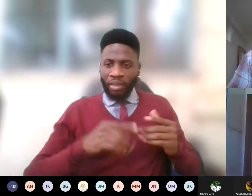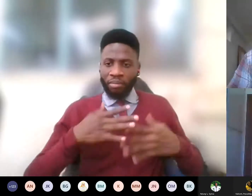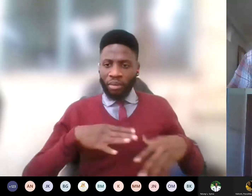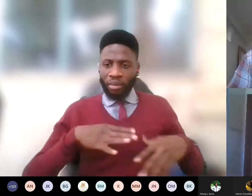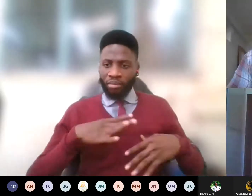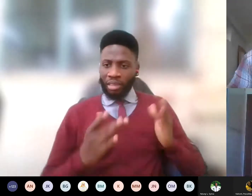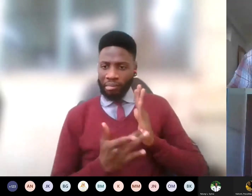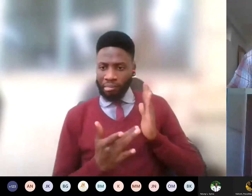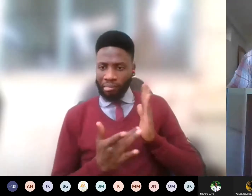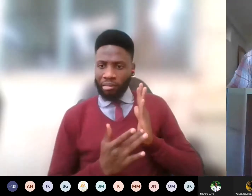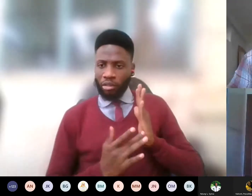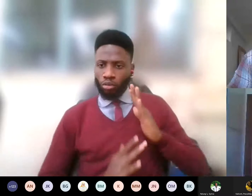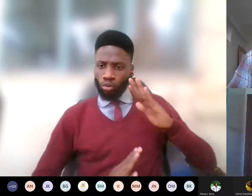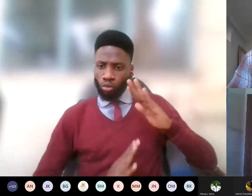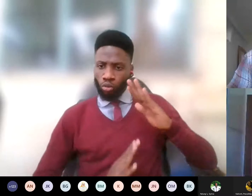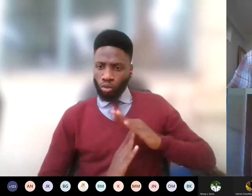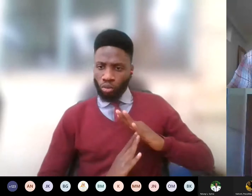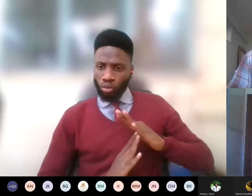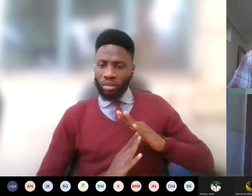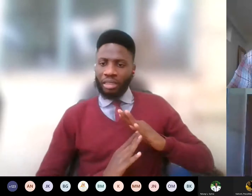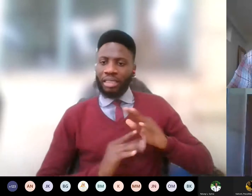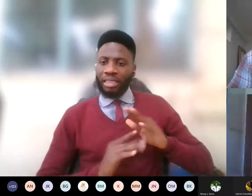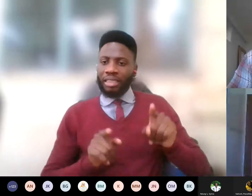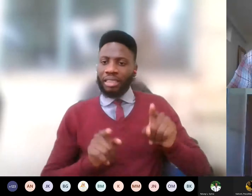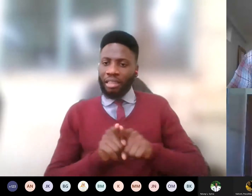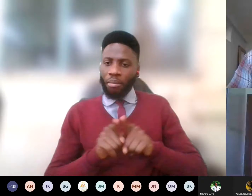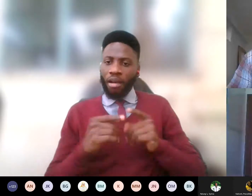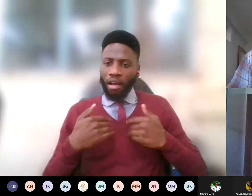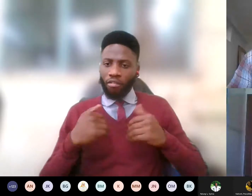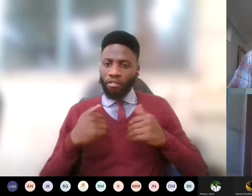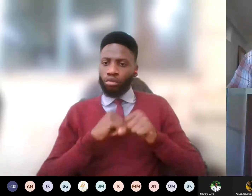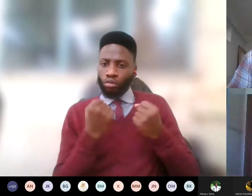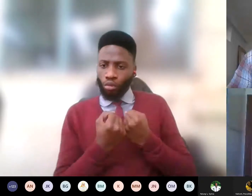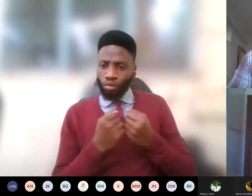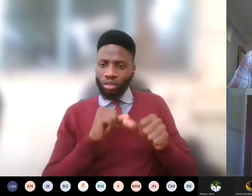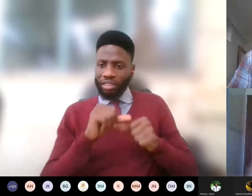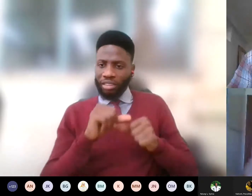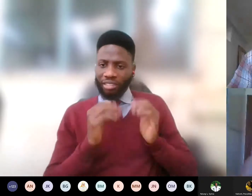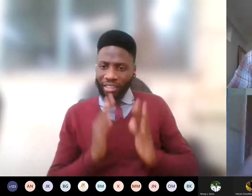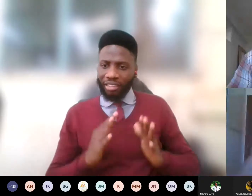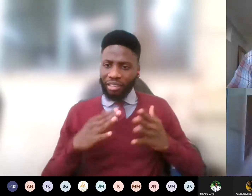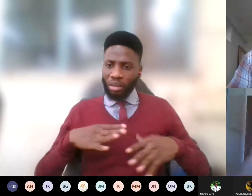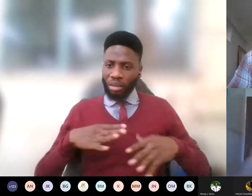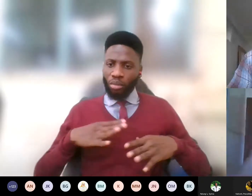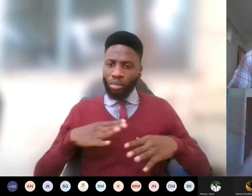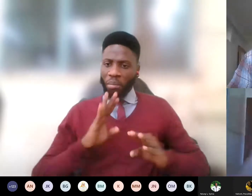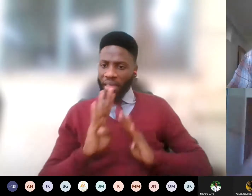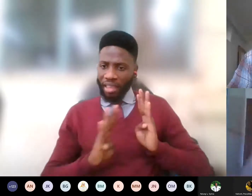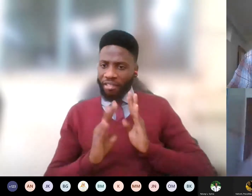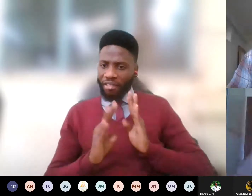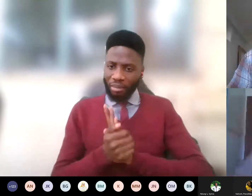and the 2015 World Championships, and a silver in the 2016 Olympics in a sport